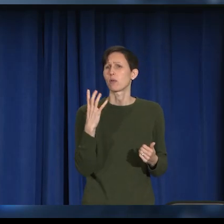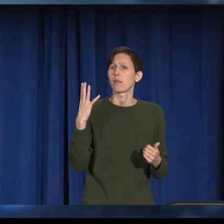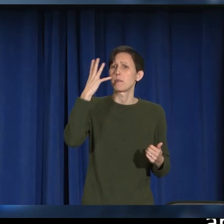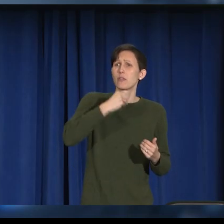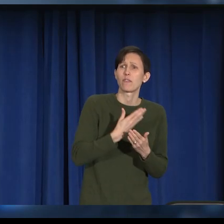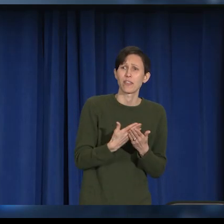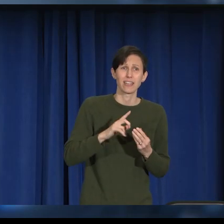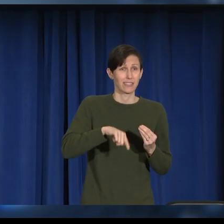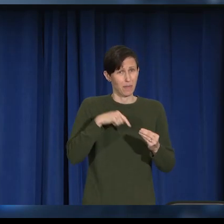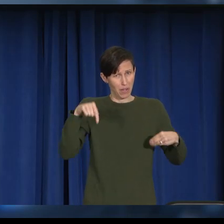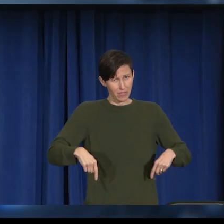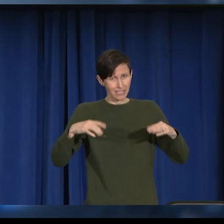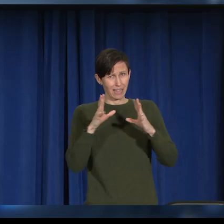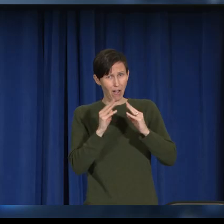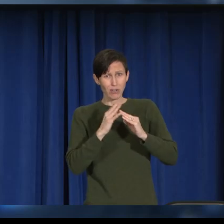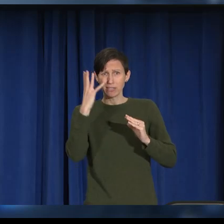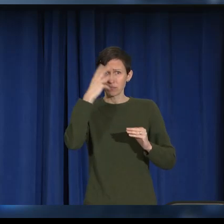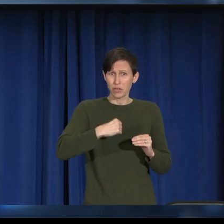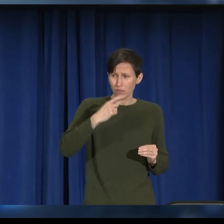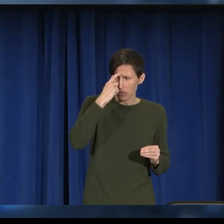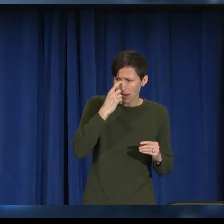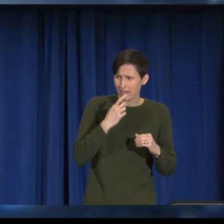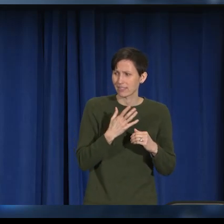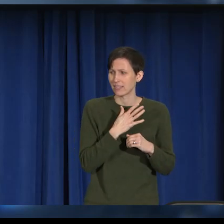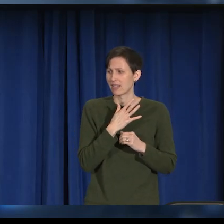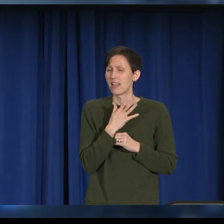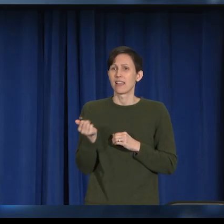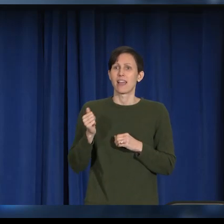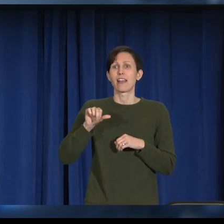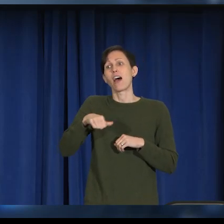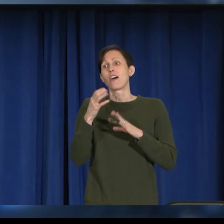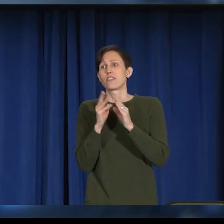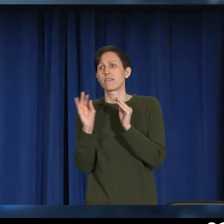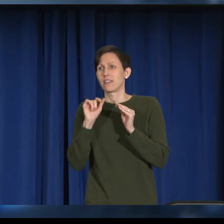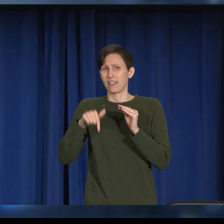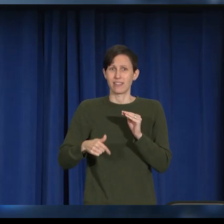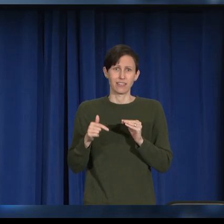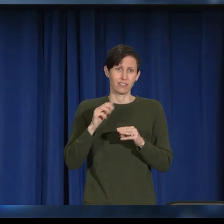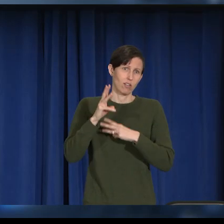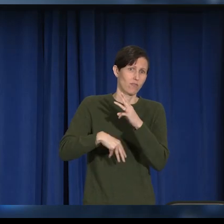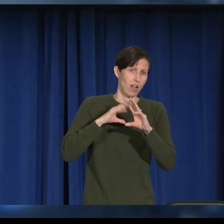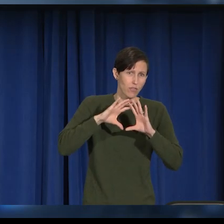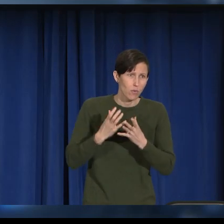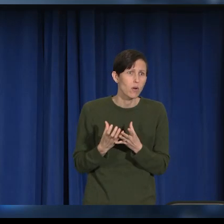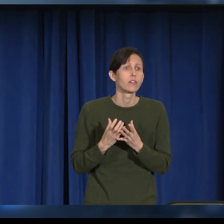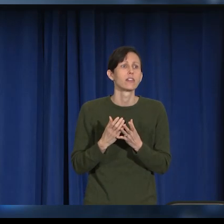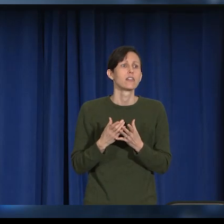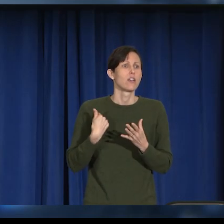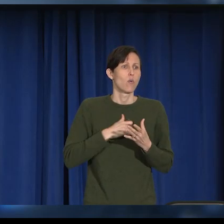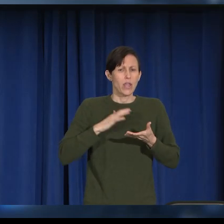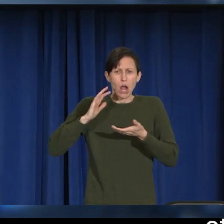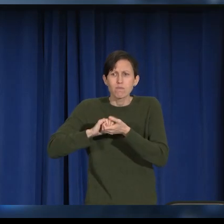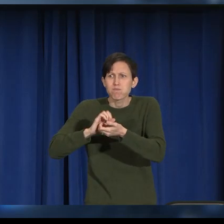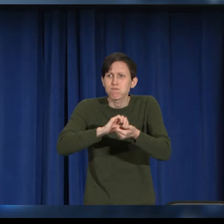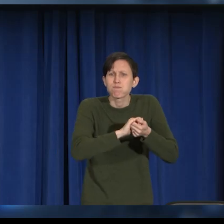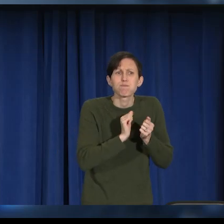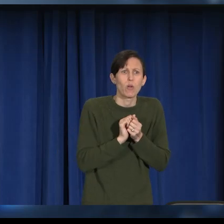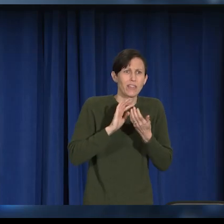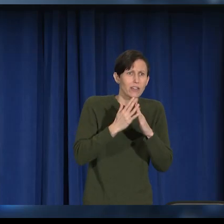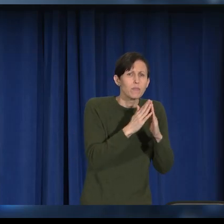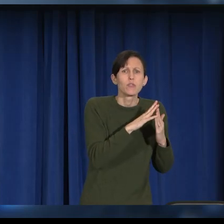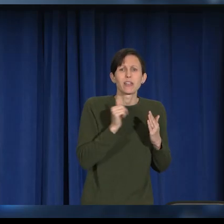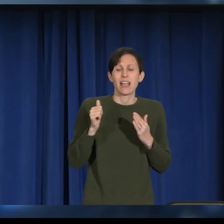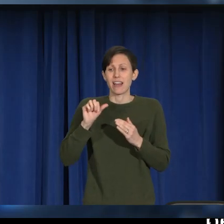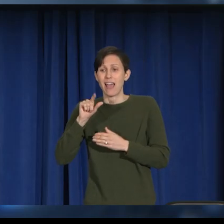about the Beautiful Minds Conference and other conferences like this around the world. It's led by our community and allies who really have their heart and